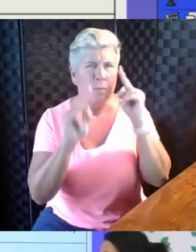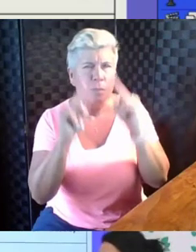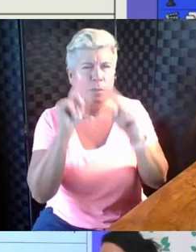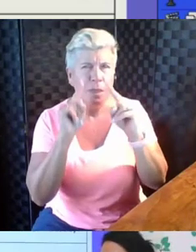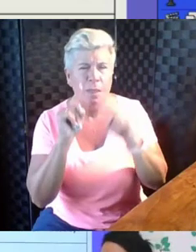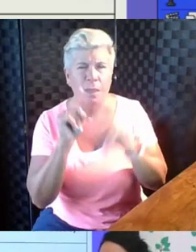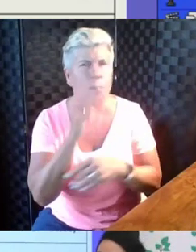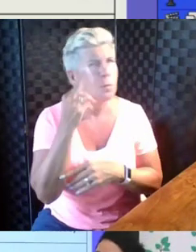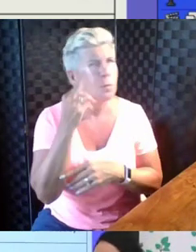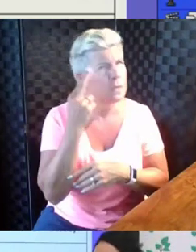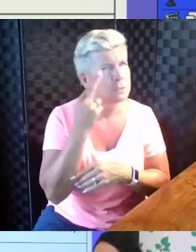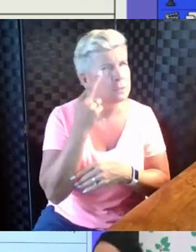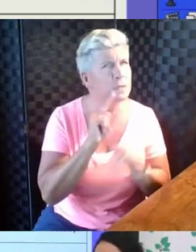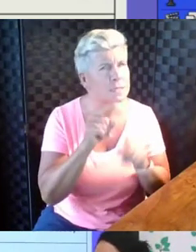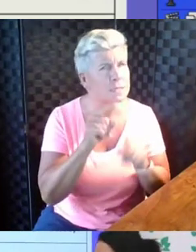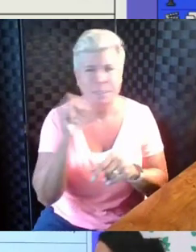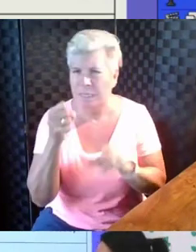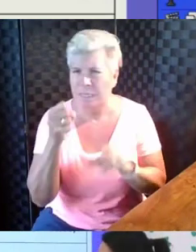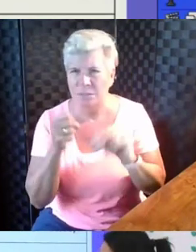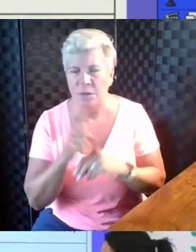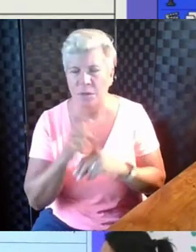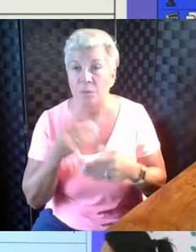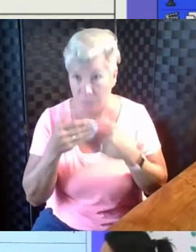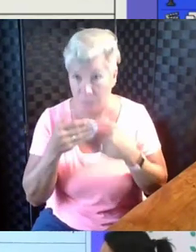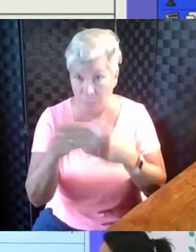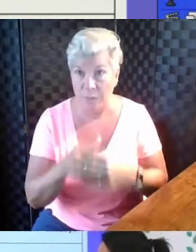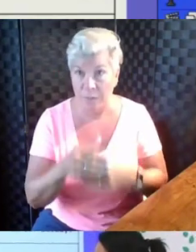think, is this a reasonable answer?